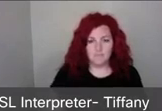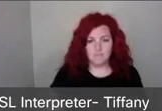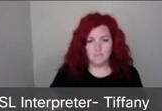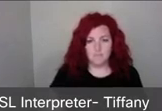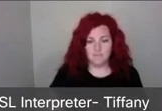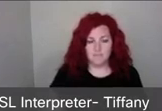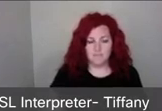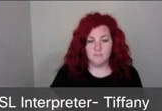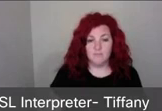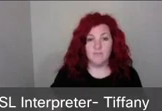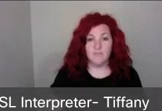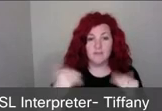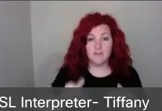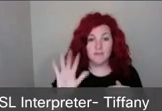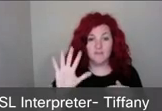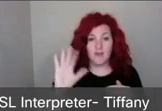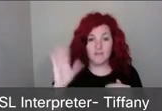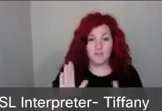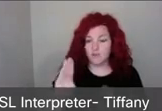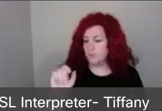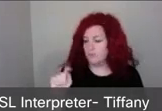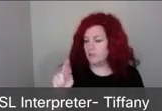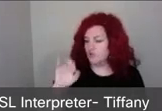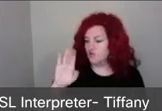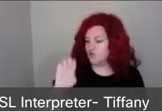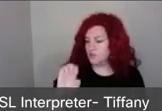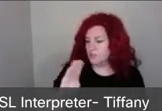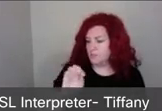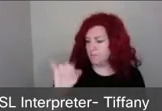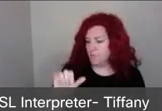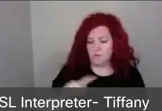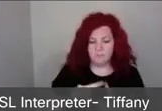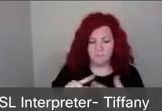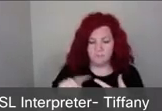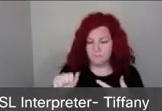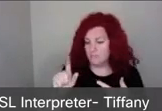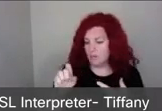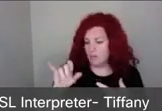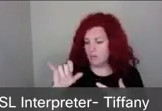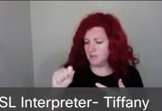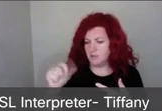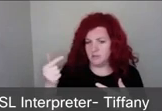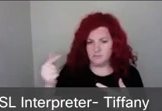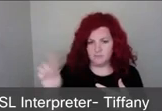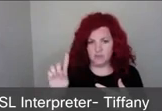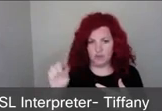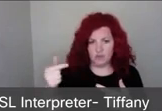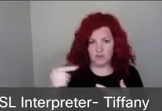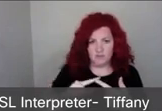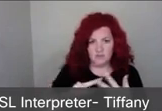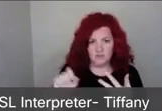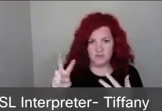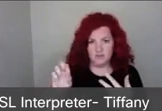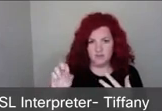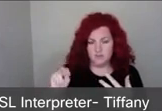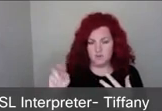Our next 5 speakers are Beatrice Buda, Alexis Delgada Garcia, Ivan